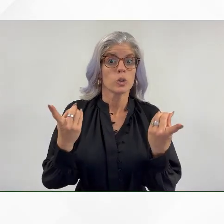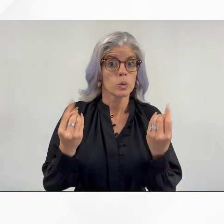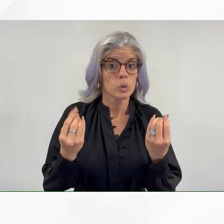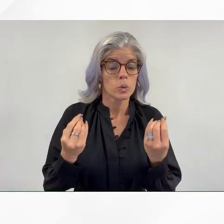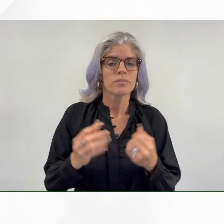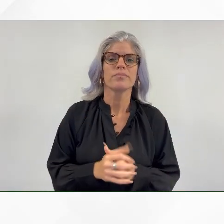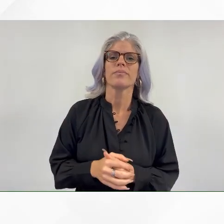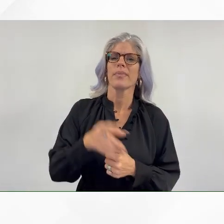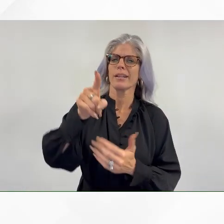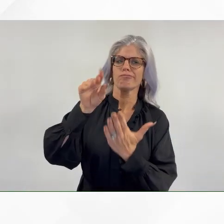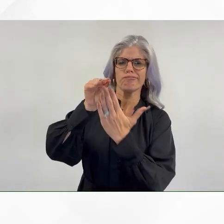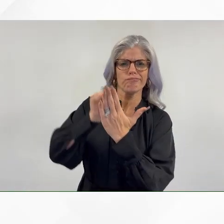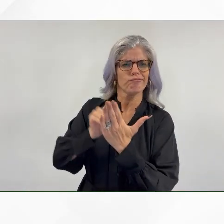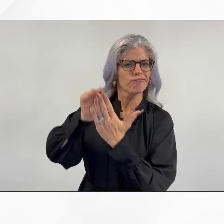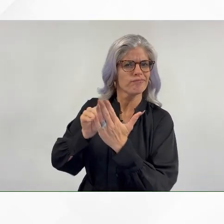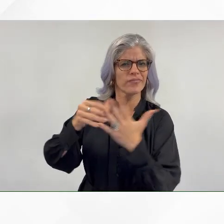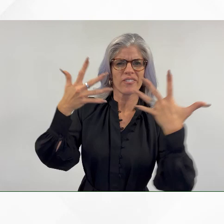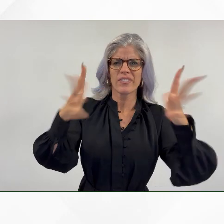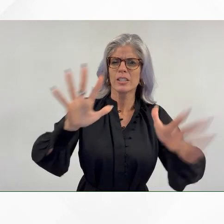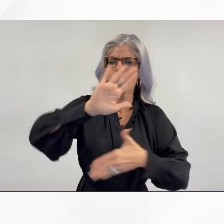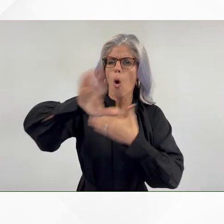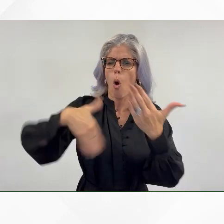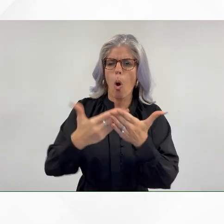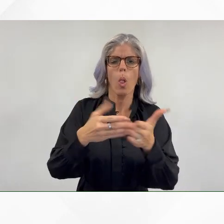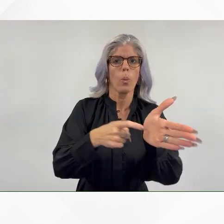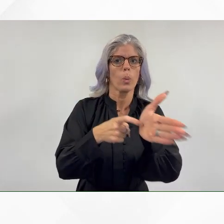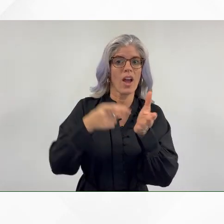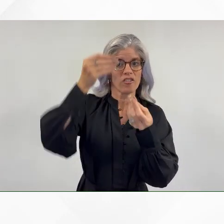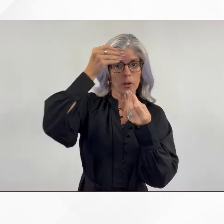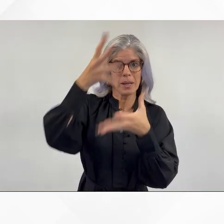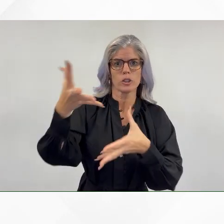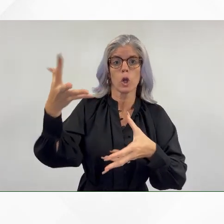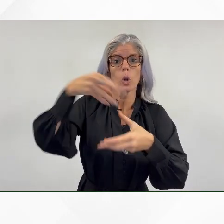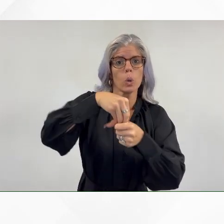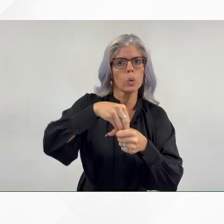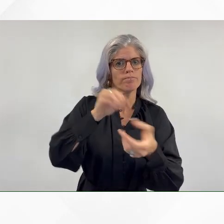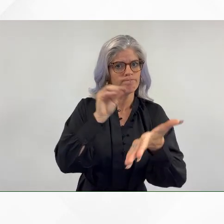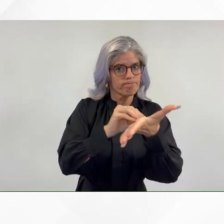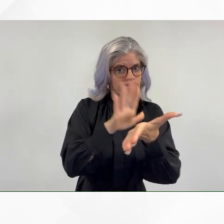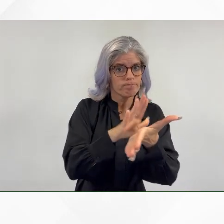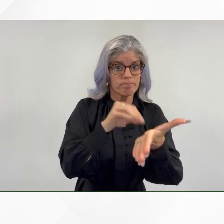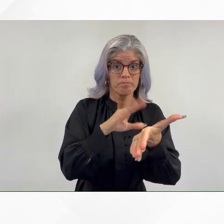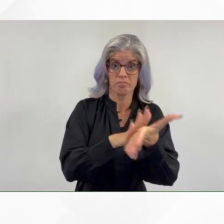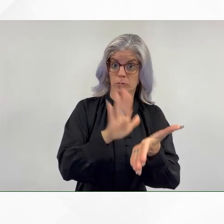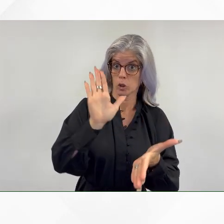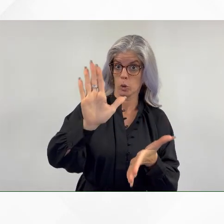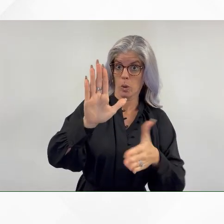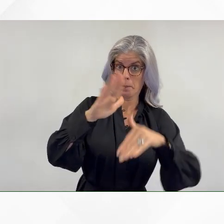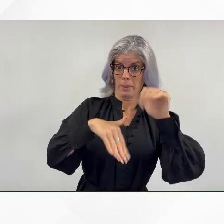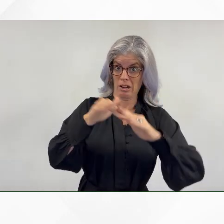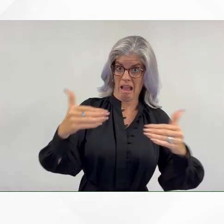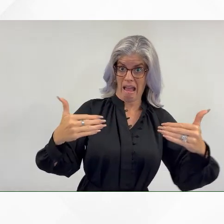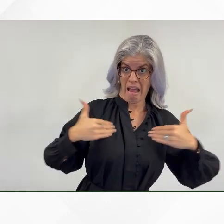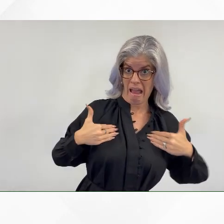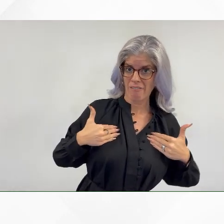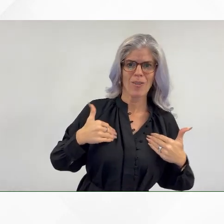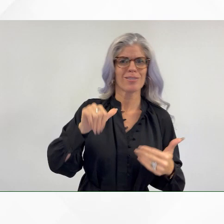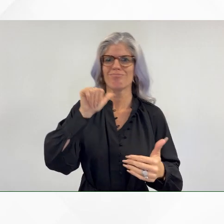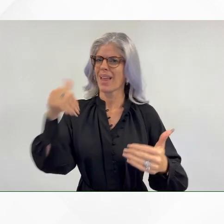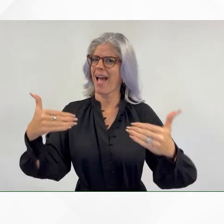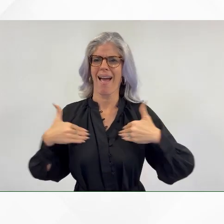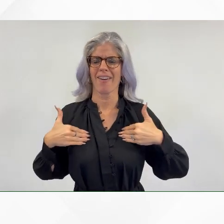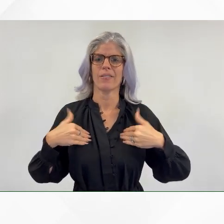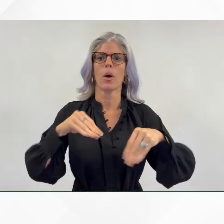Next, complete all required information, including marking whether or not your facility provides critical services. Remember, facilities